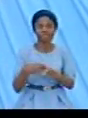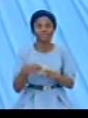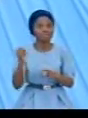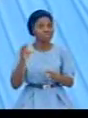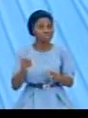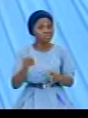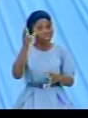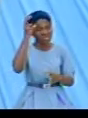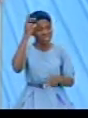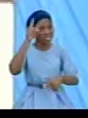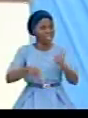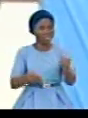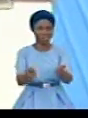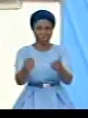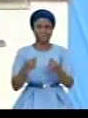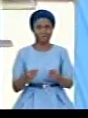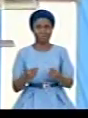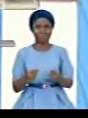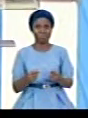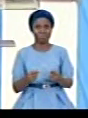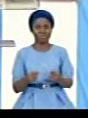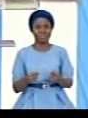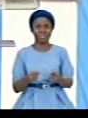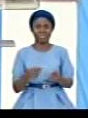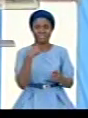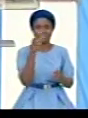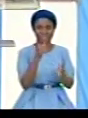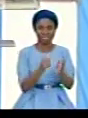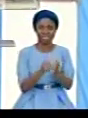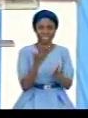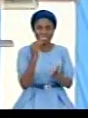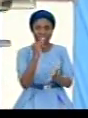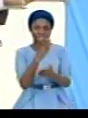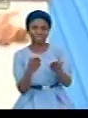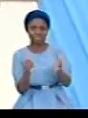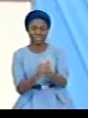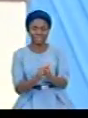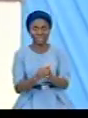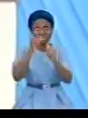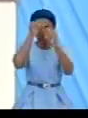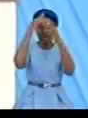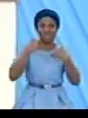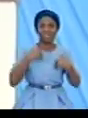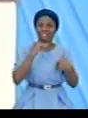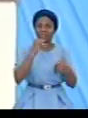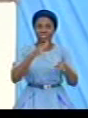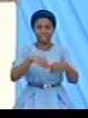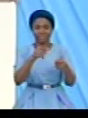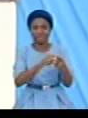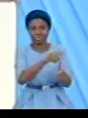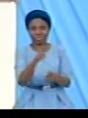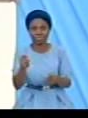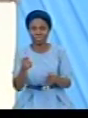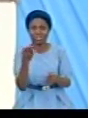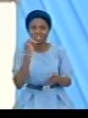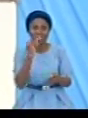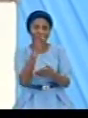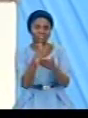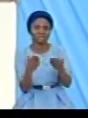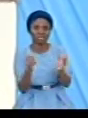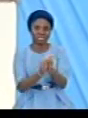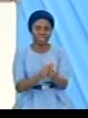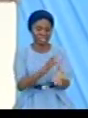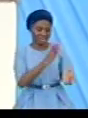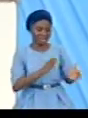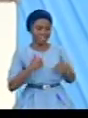come. There's something you don't have. There's something the Father has not given to you. There's something Christ has not made provided for you.